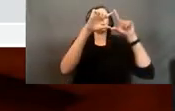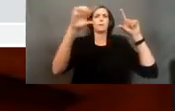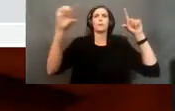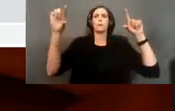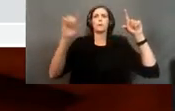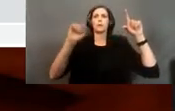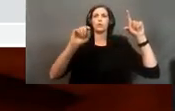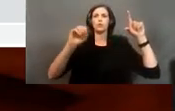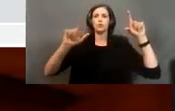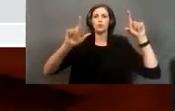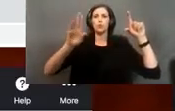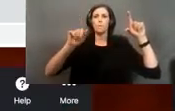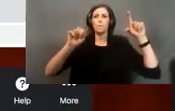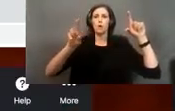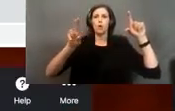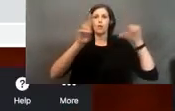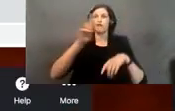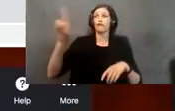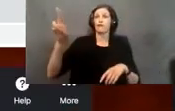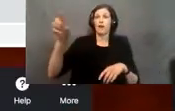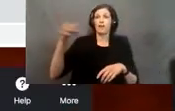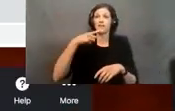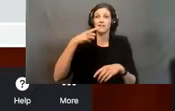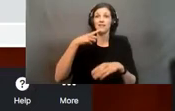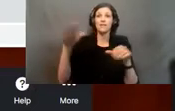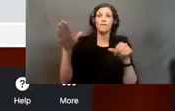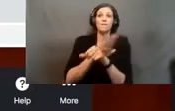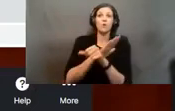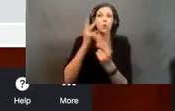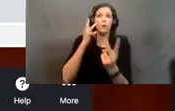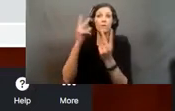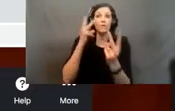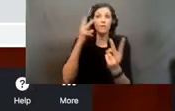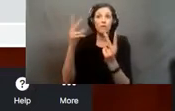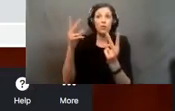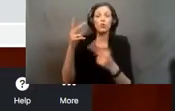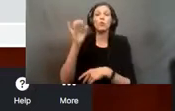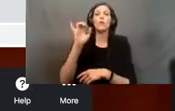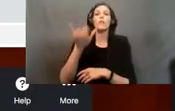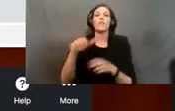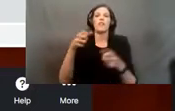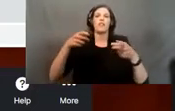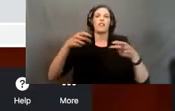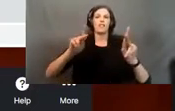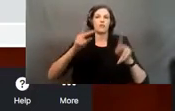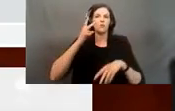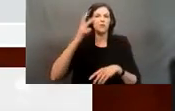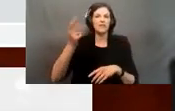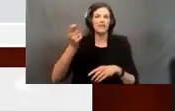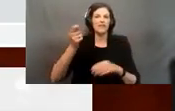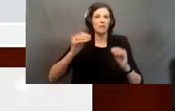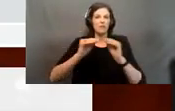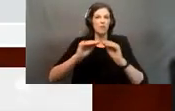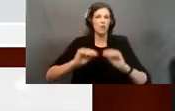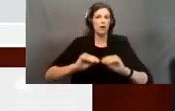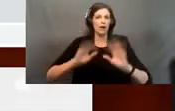hand side there's an icon that says full view and that will allow you to see your screen a little bit more clearly.